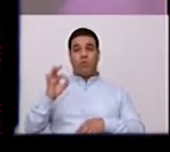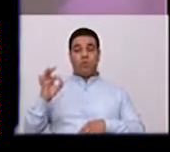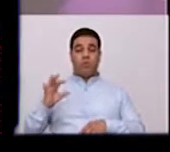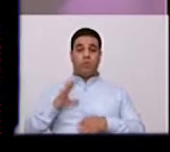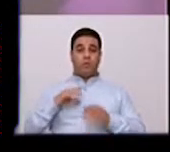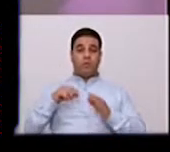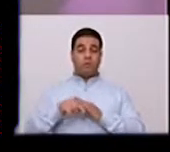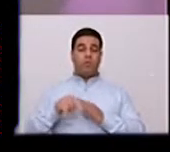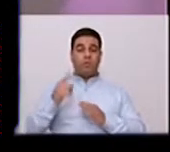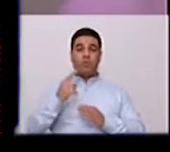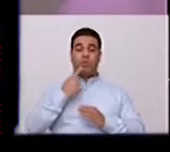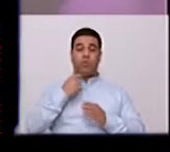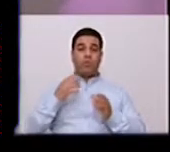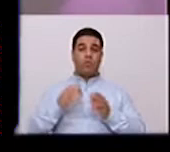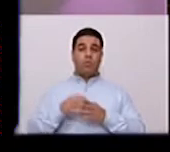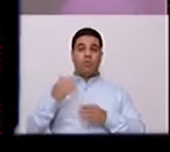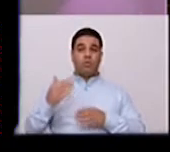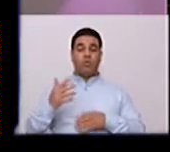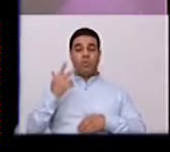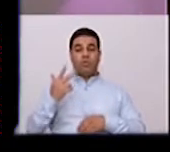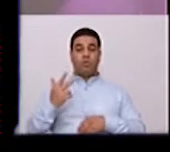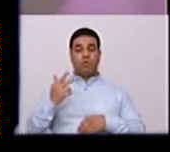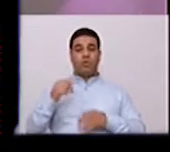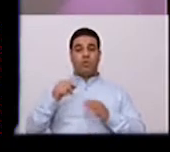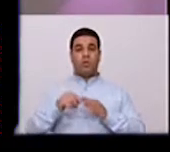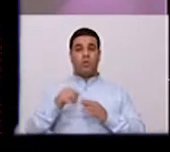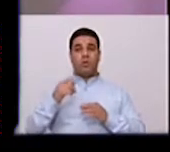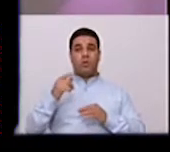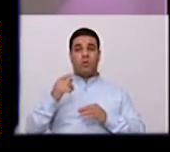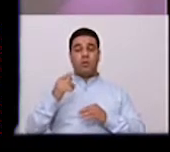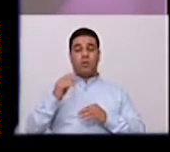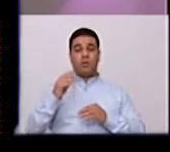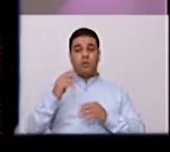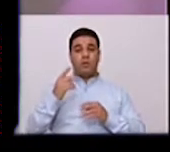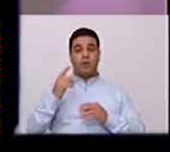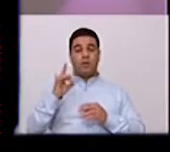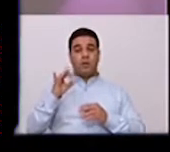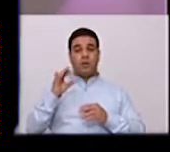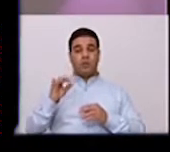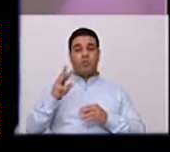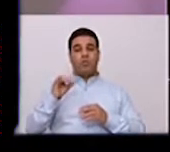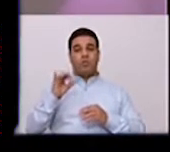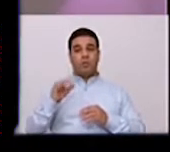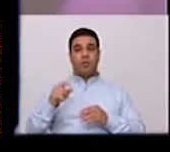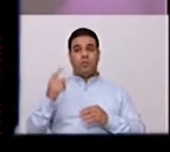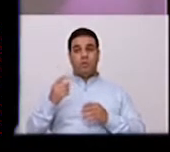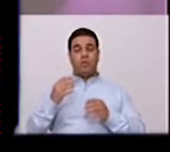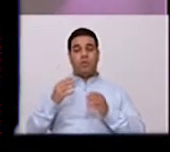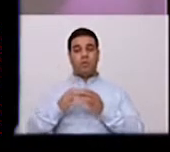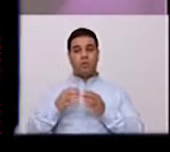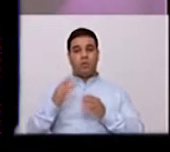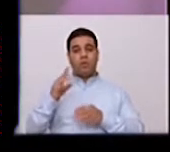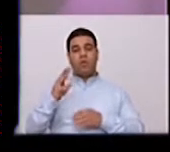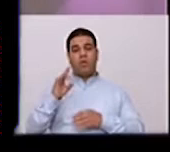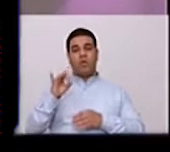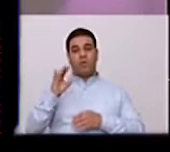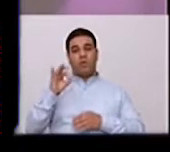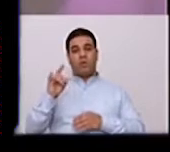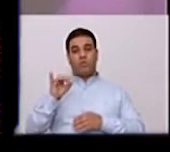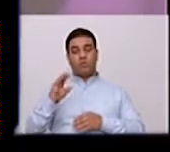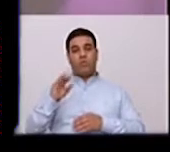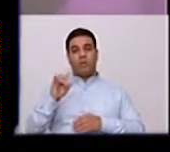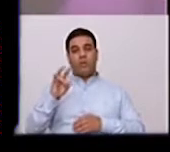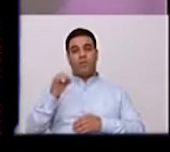bildiradi. Bundan ham 3tasi birinchi qon guruhli rezus musbat, bittasi birinchi qon guruhli rezus manfiy